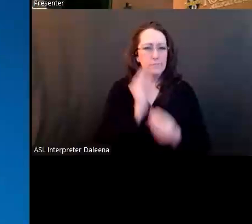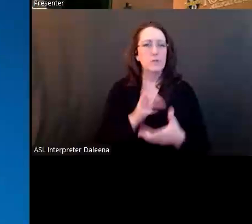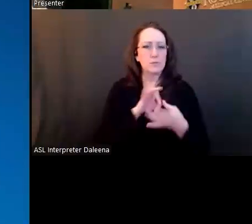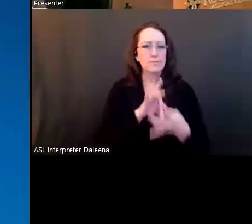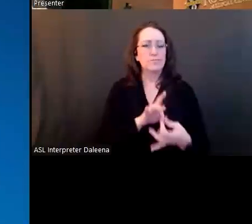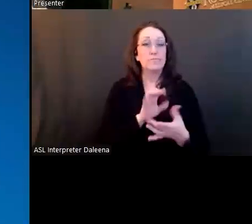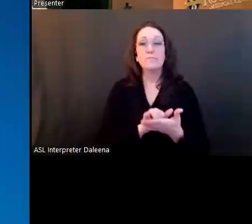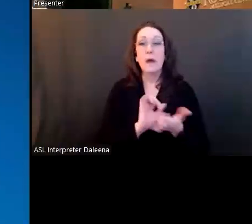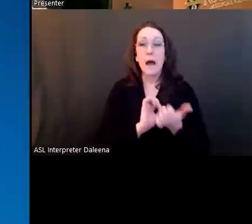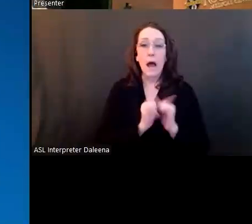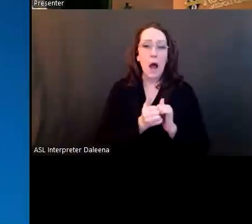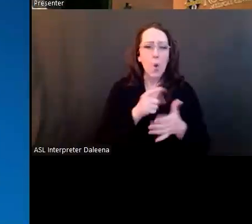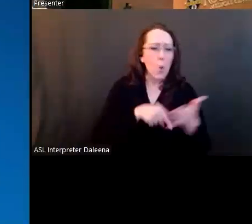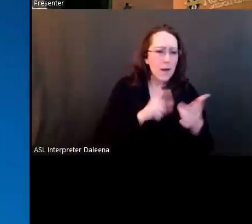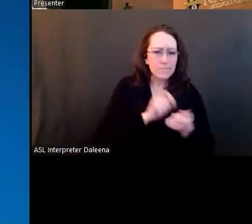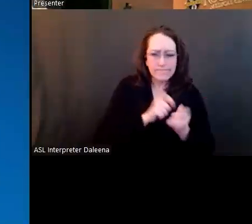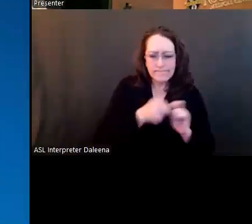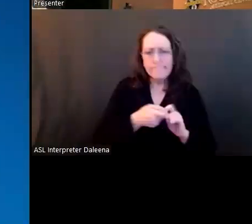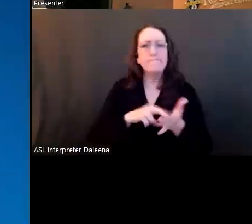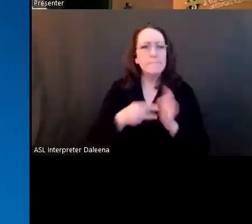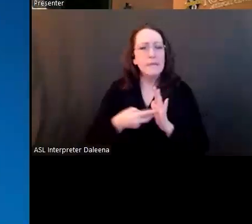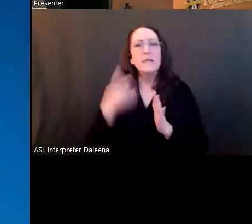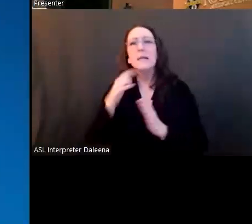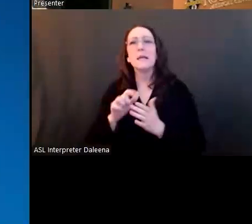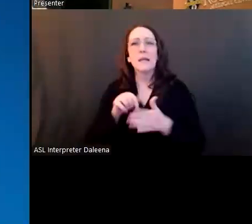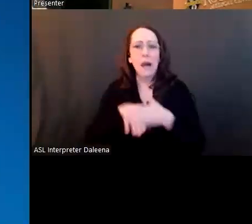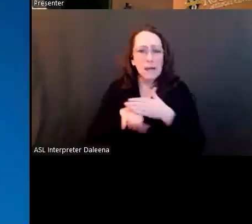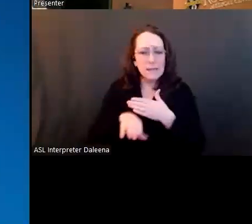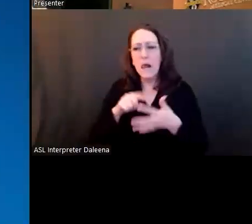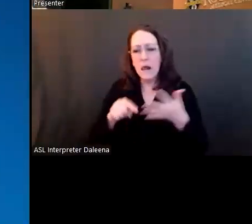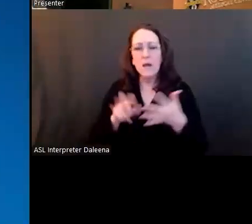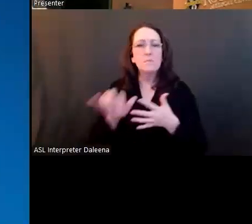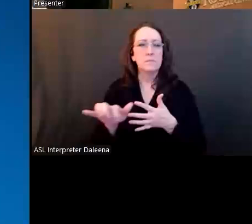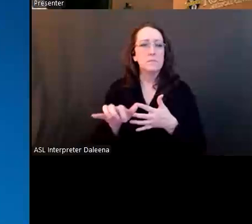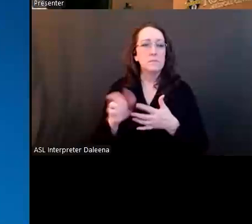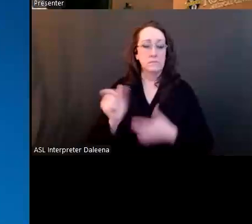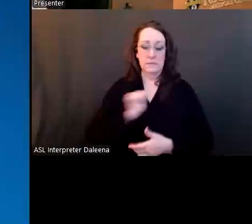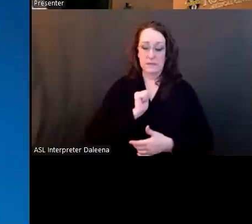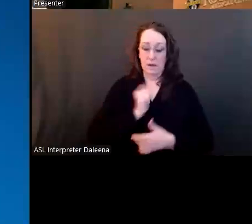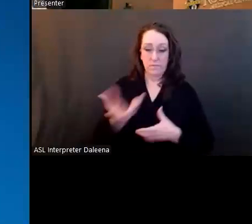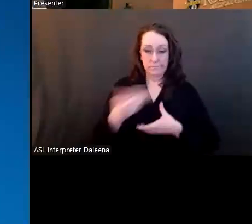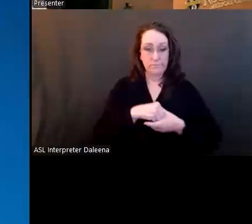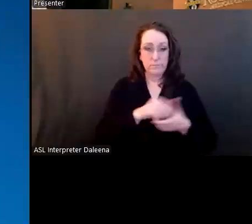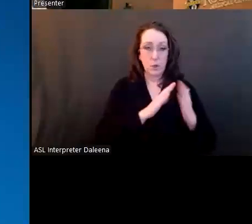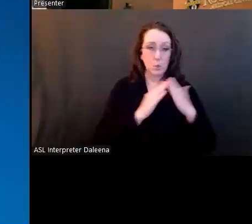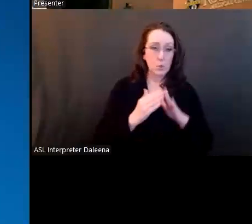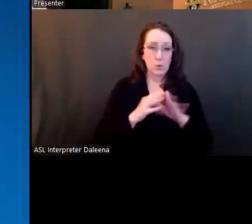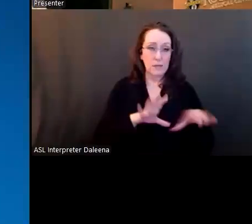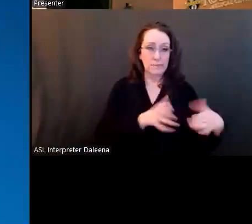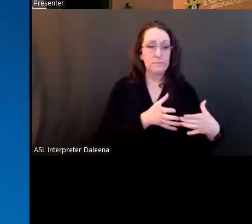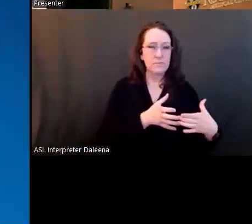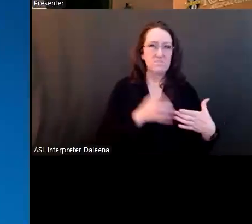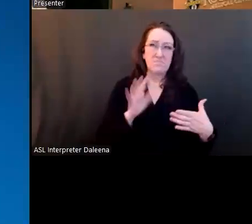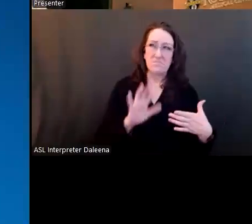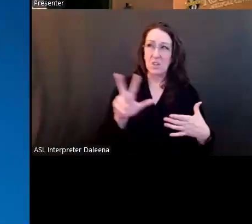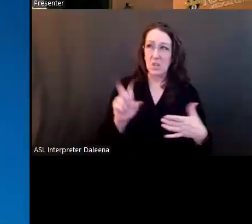is, how to access it, how it evolved. But more importantly for me, having been in the community division now for probably close to 30